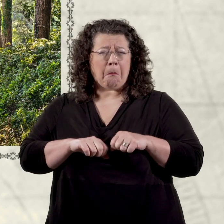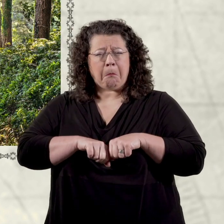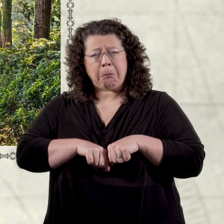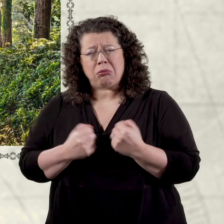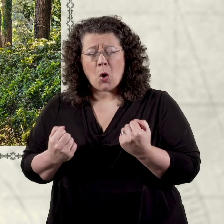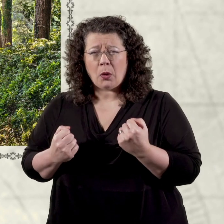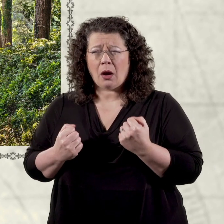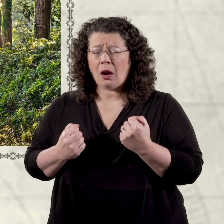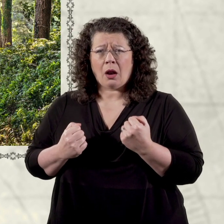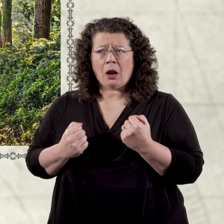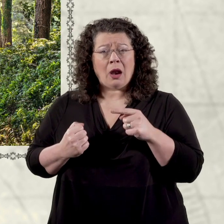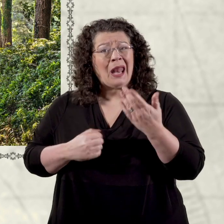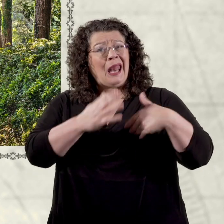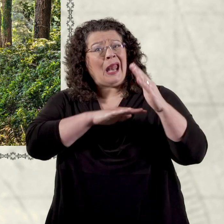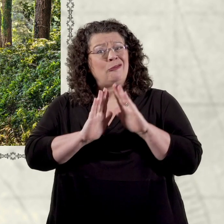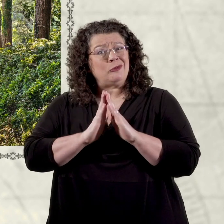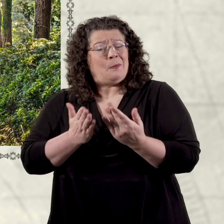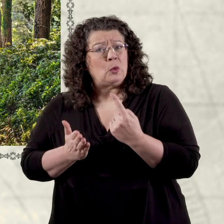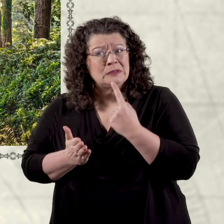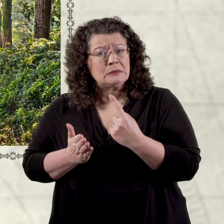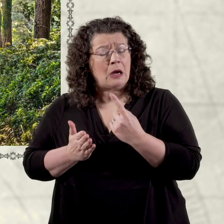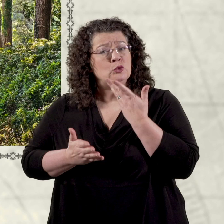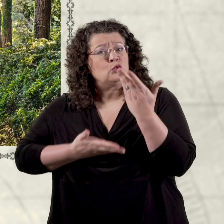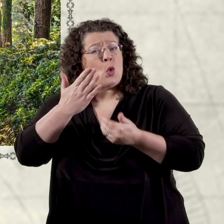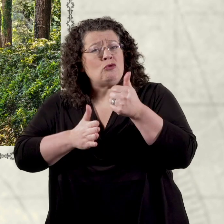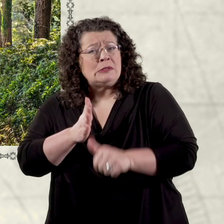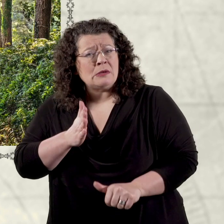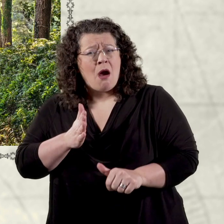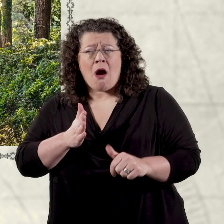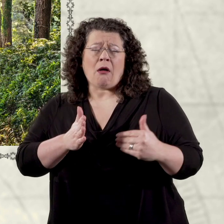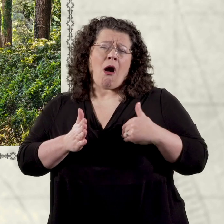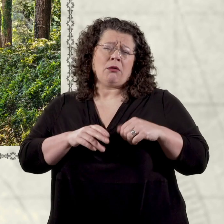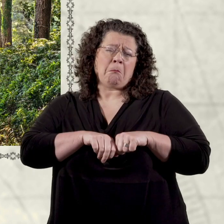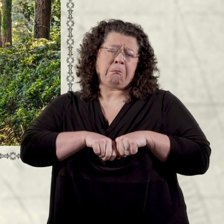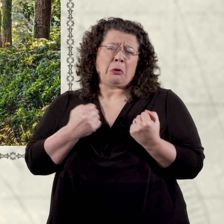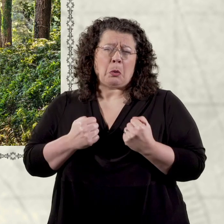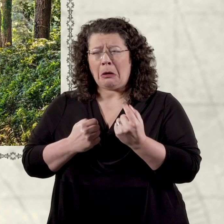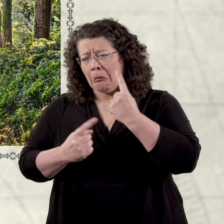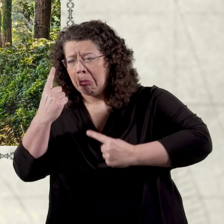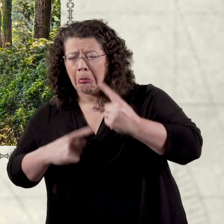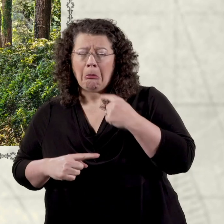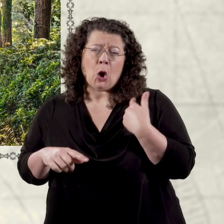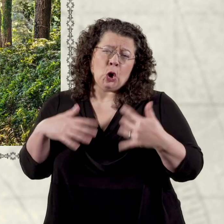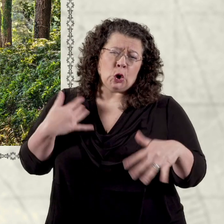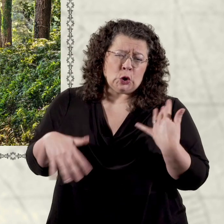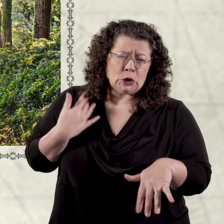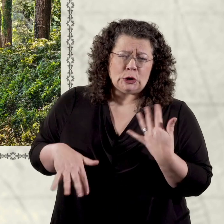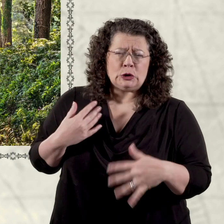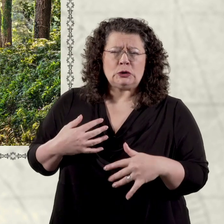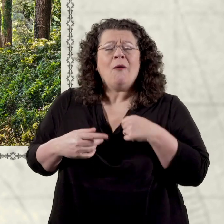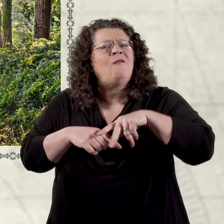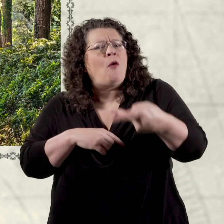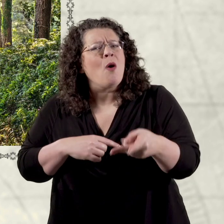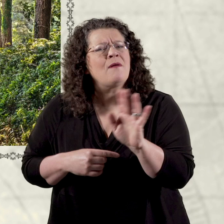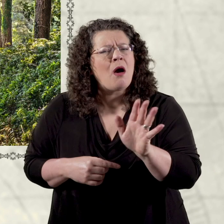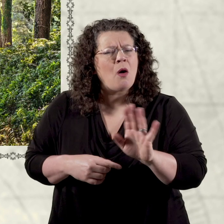According to the history books, this is where my story starts. I'm crying, I've been hurt. No, I haven't